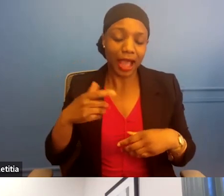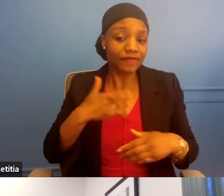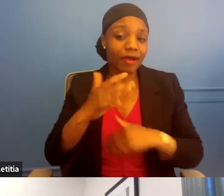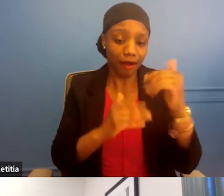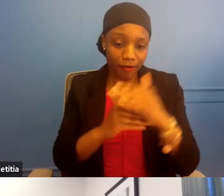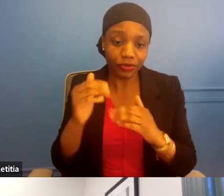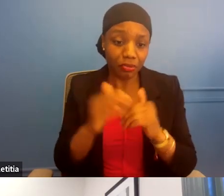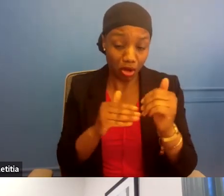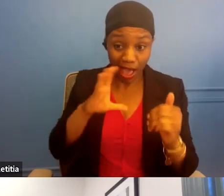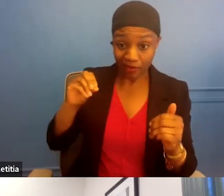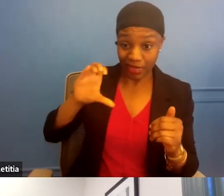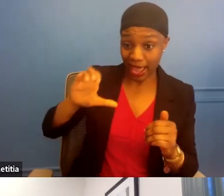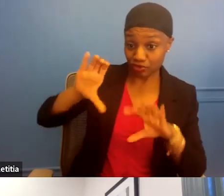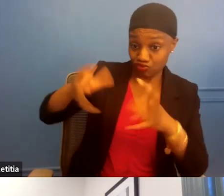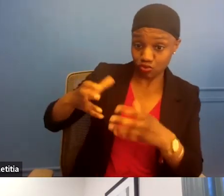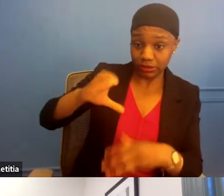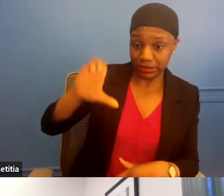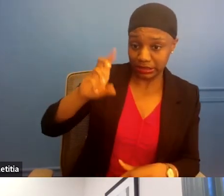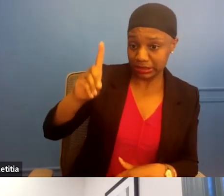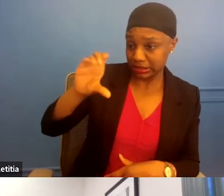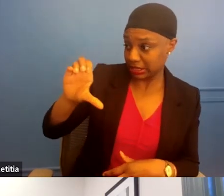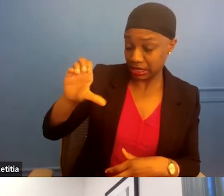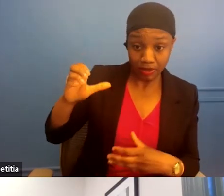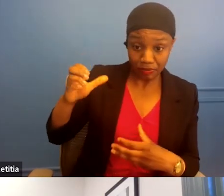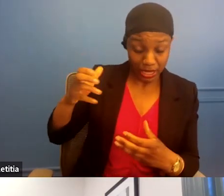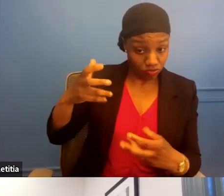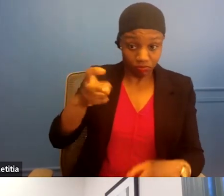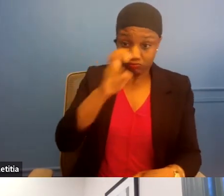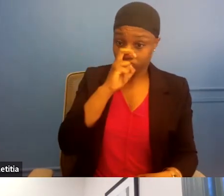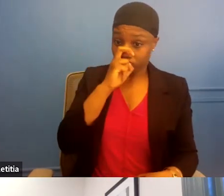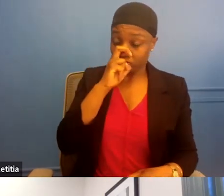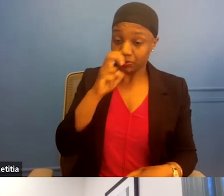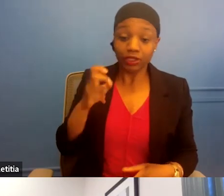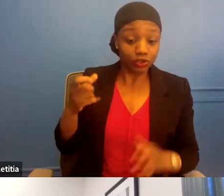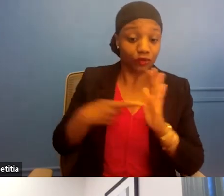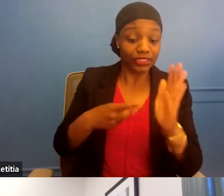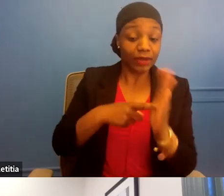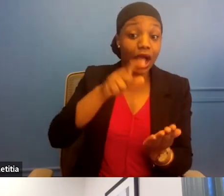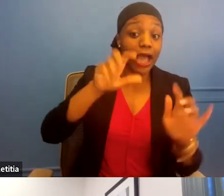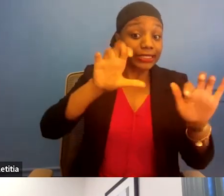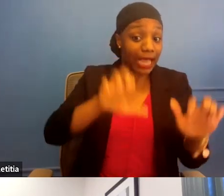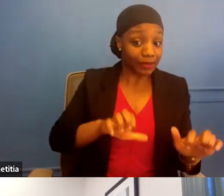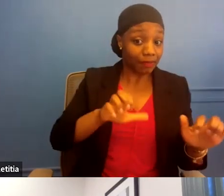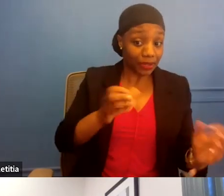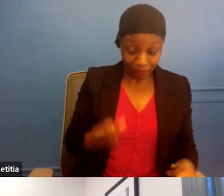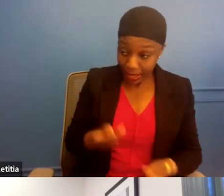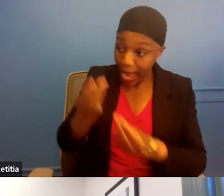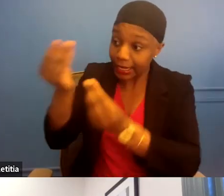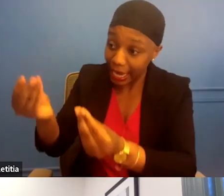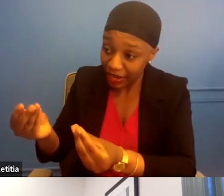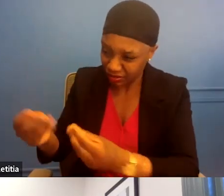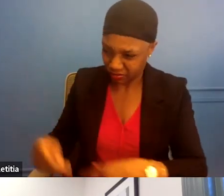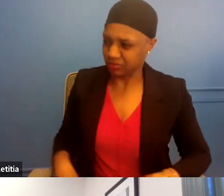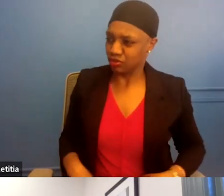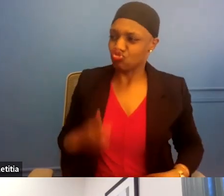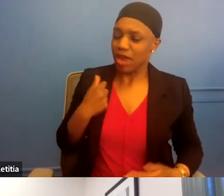they gave me some hard feedback. You know, I would give them a writing sample, and they would be saying, this is really just not up to par. You need to go back. You know,